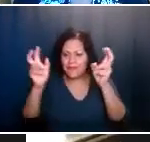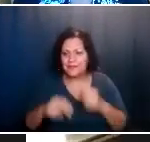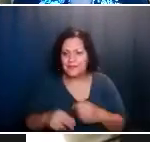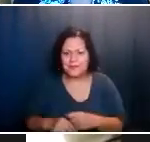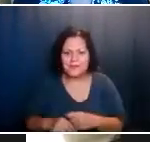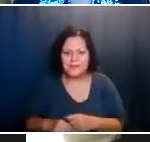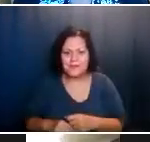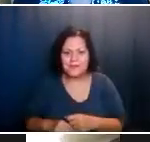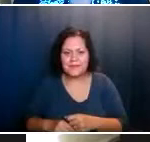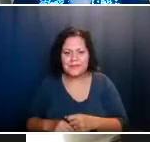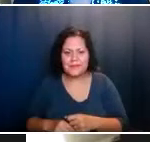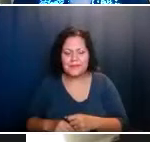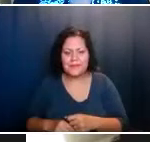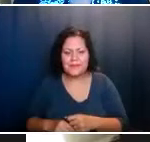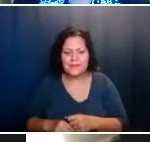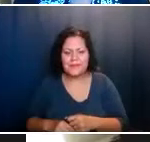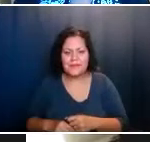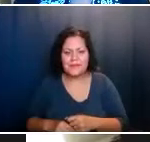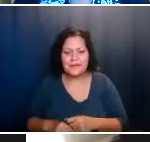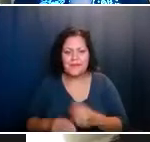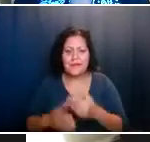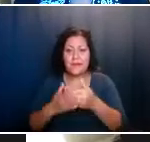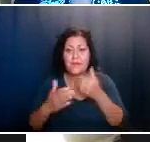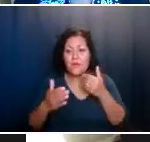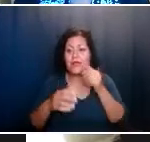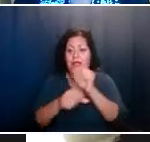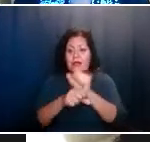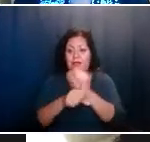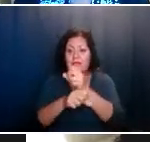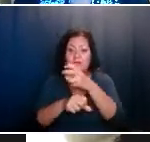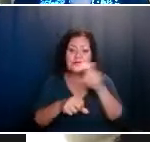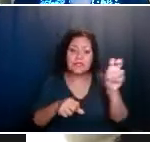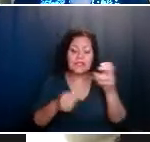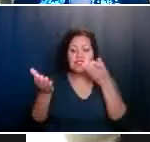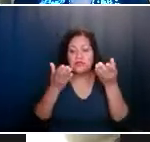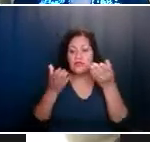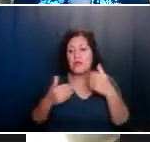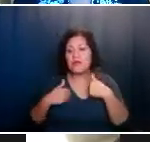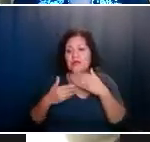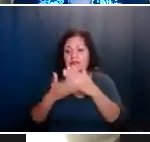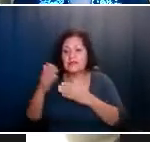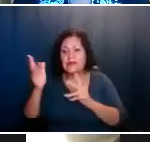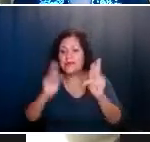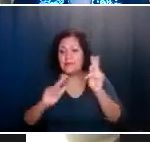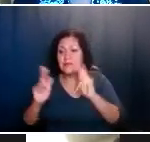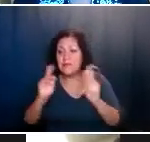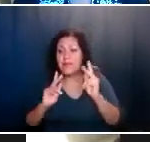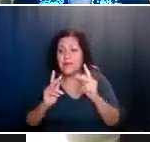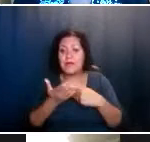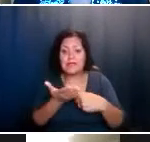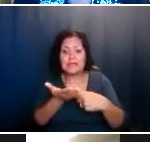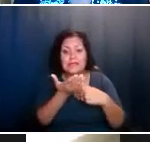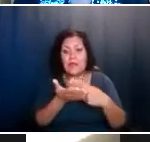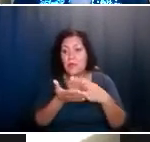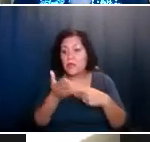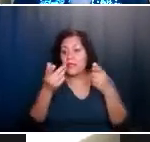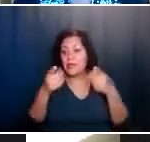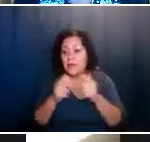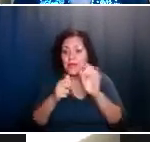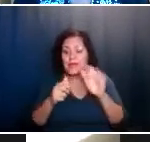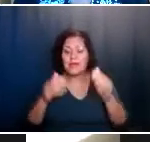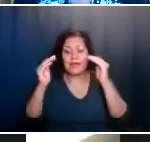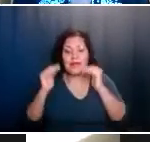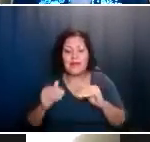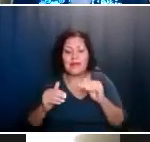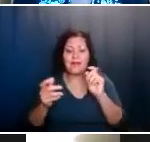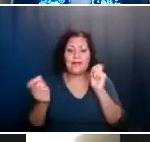You know, pre-employment transition services. We have some people talking about what's going on with that, modified bags for